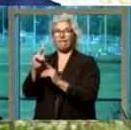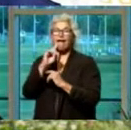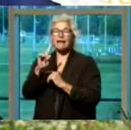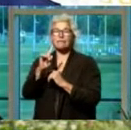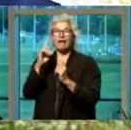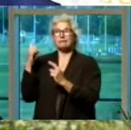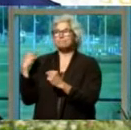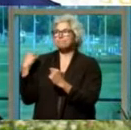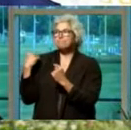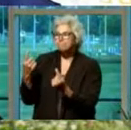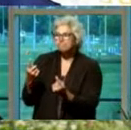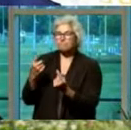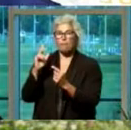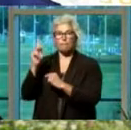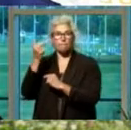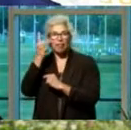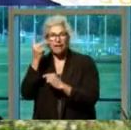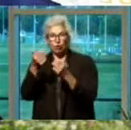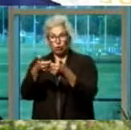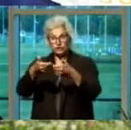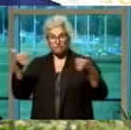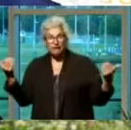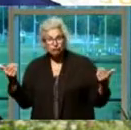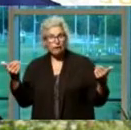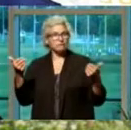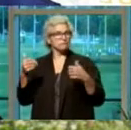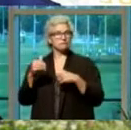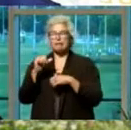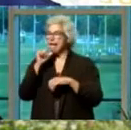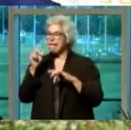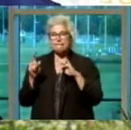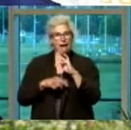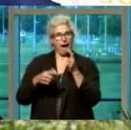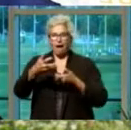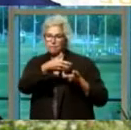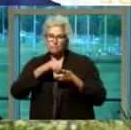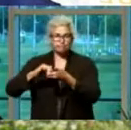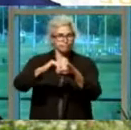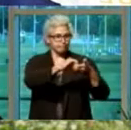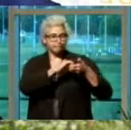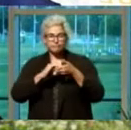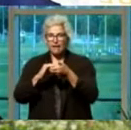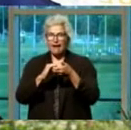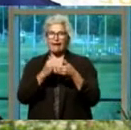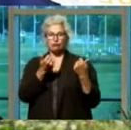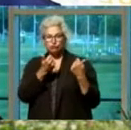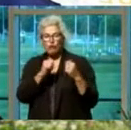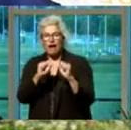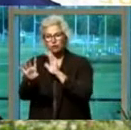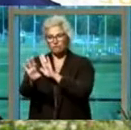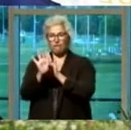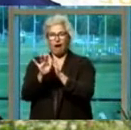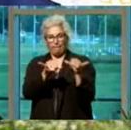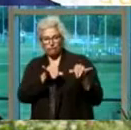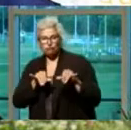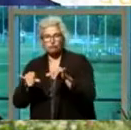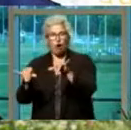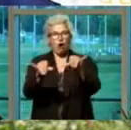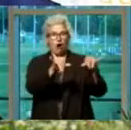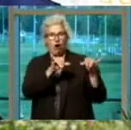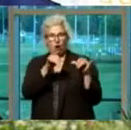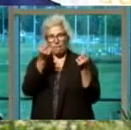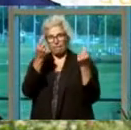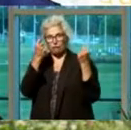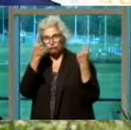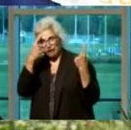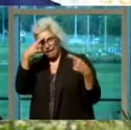of political division and lack of partisanship, has always sought the common ground, being deeply interested in what unites